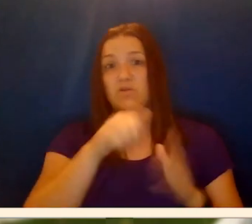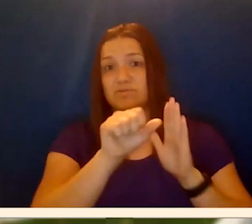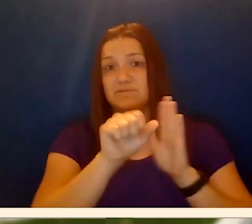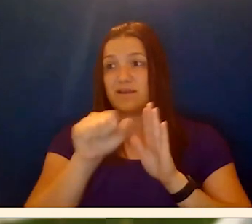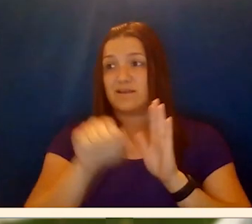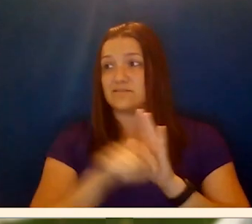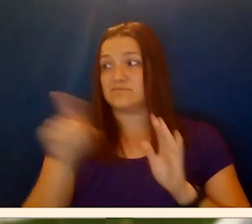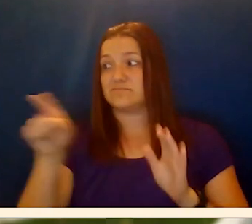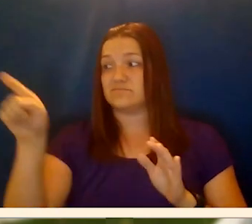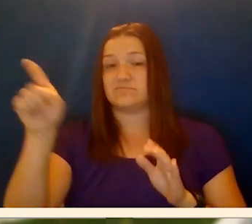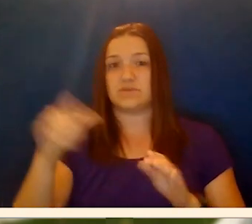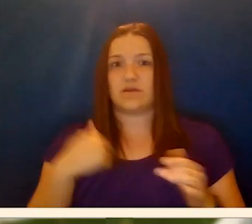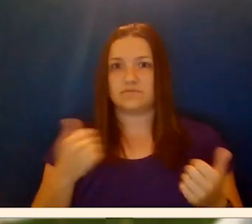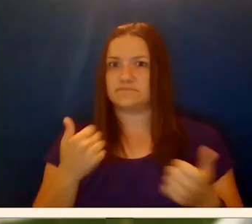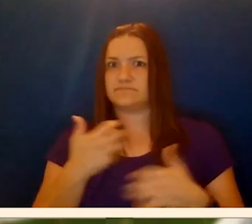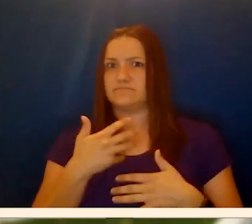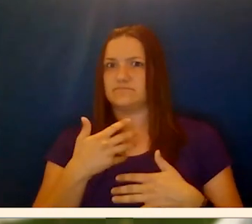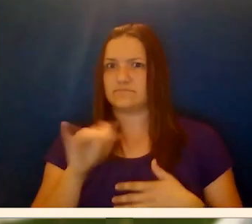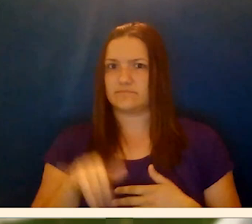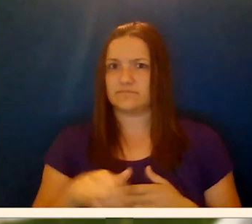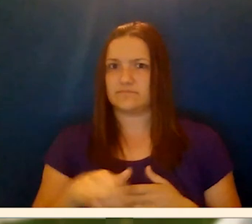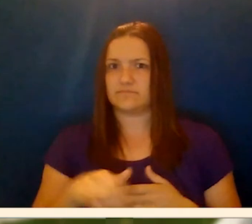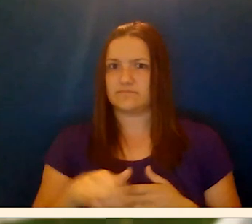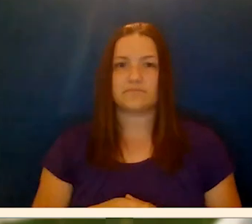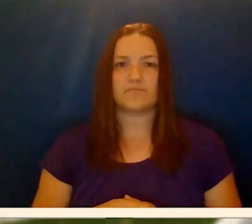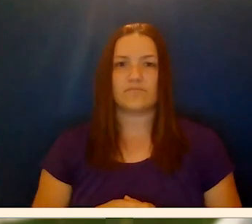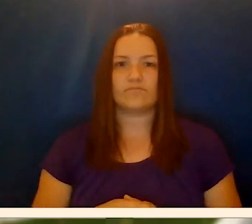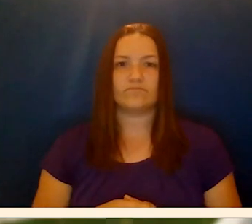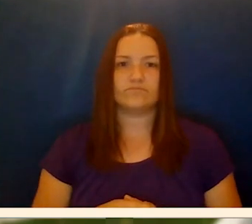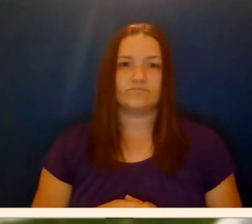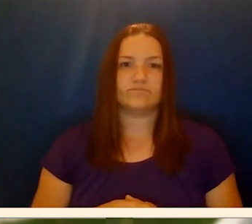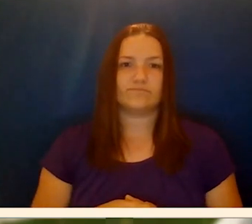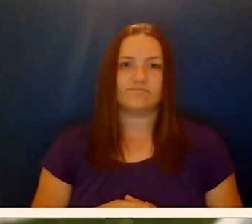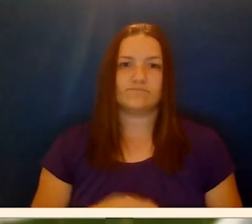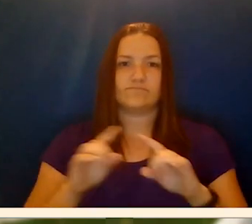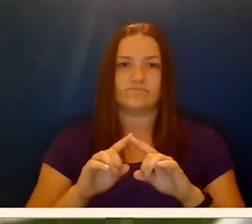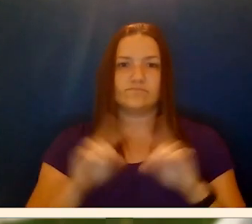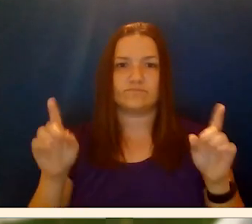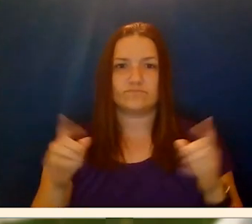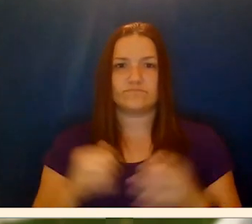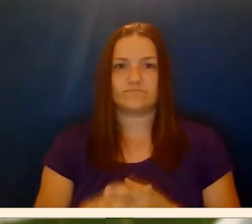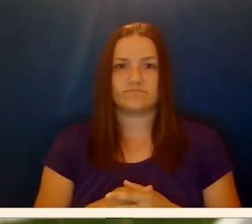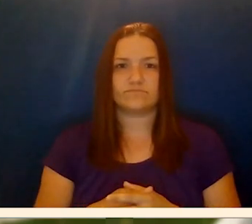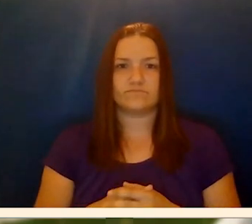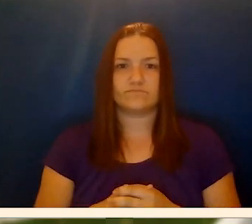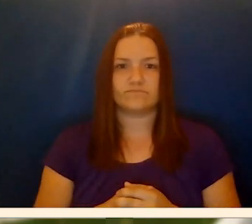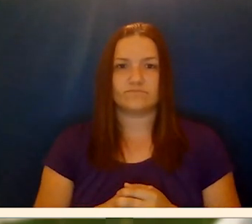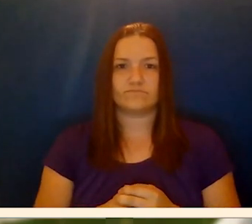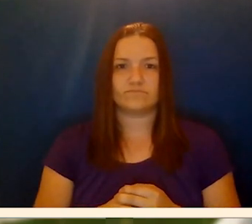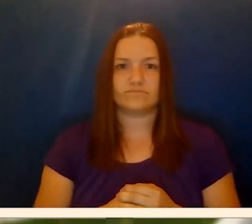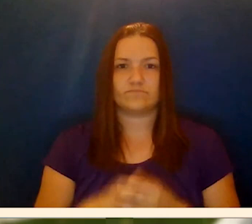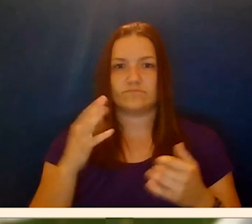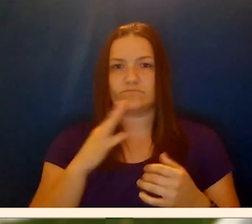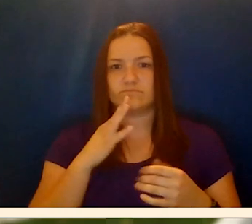states. So I was very fearful of that. But, and I don't know if we'll